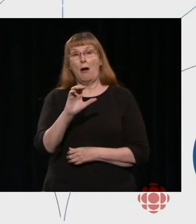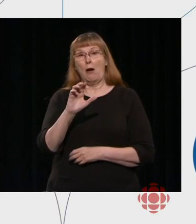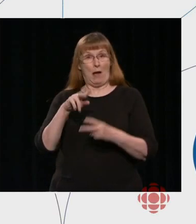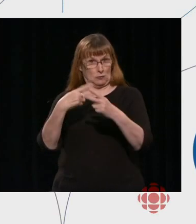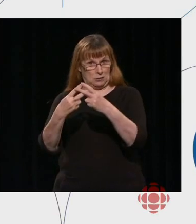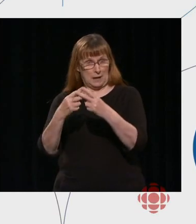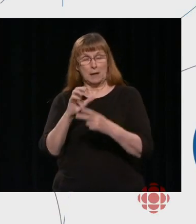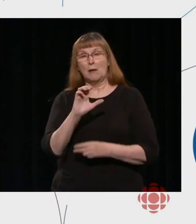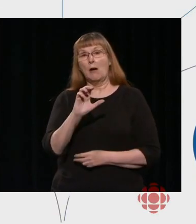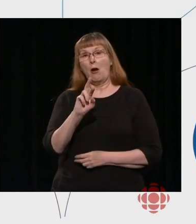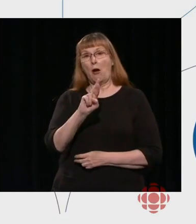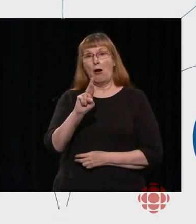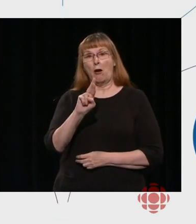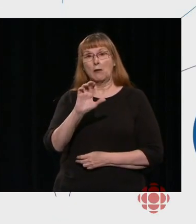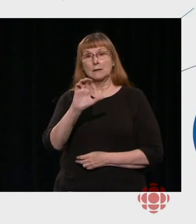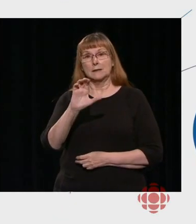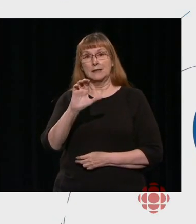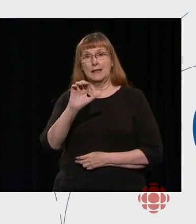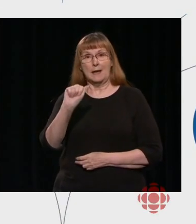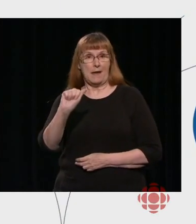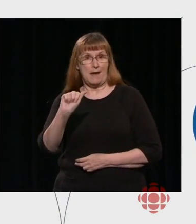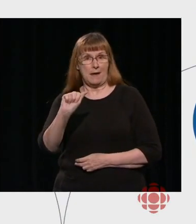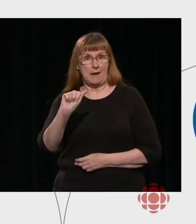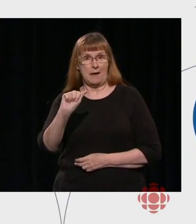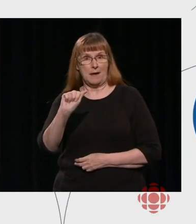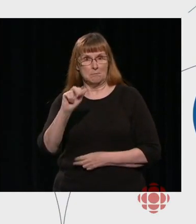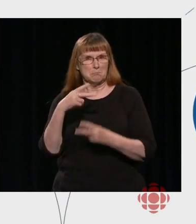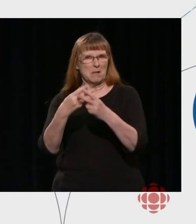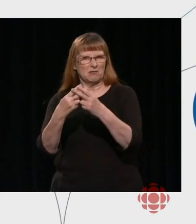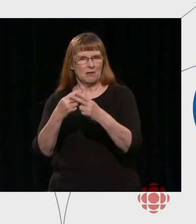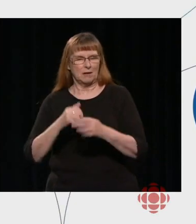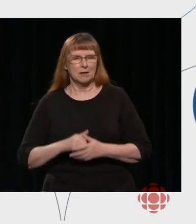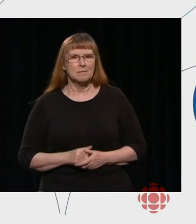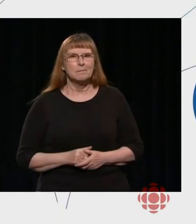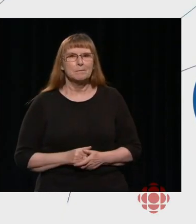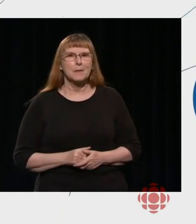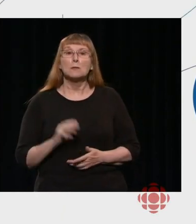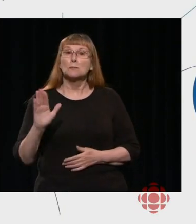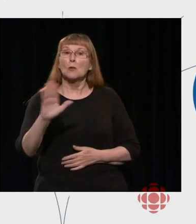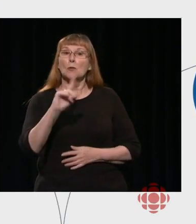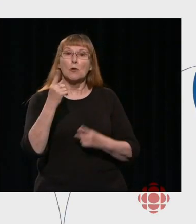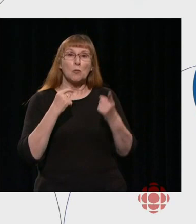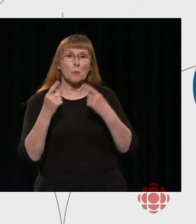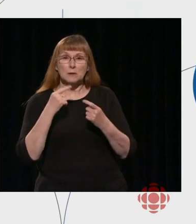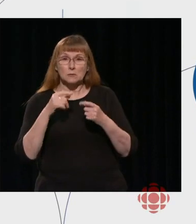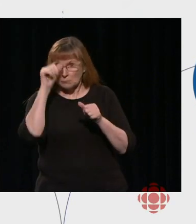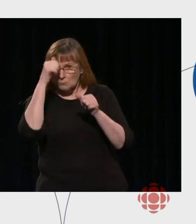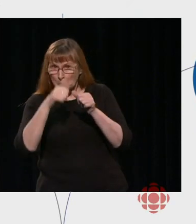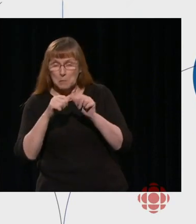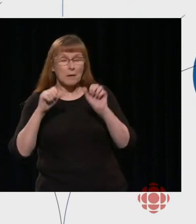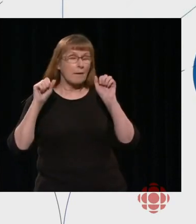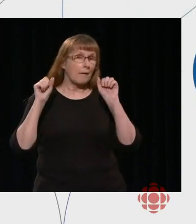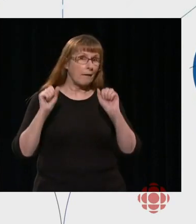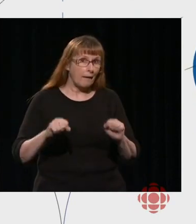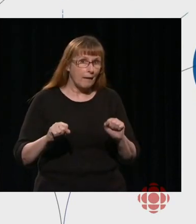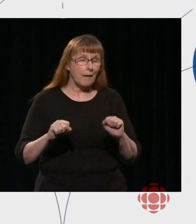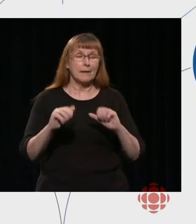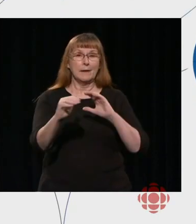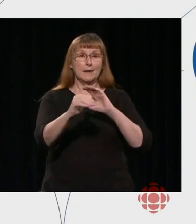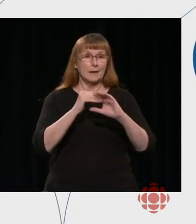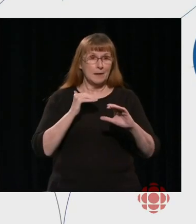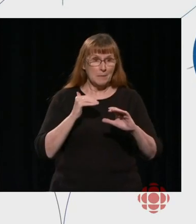RCA as the hashtag. Your say. So send us your questions by email at